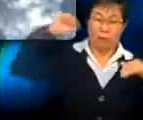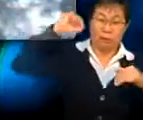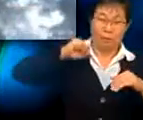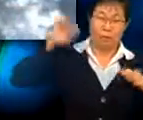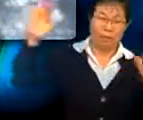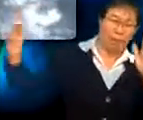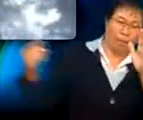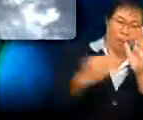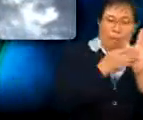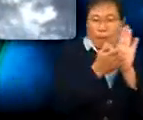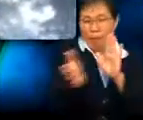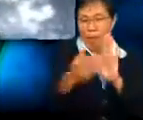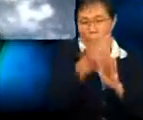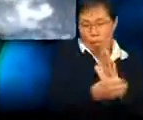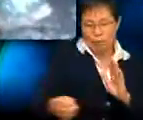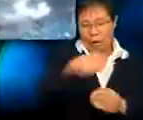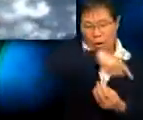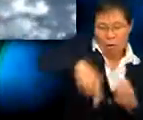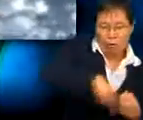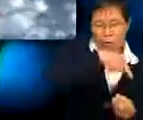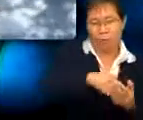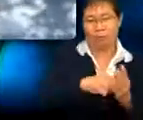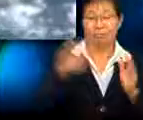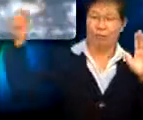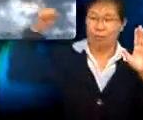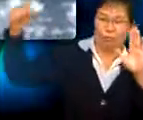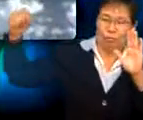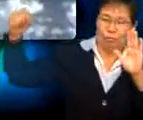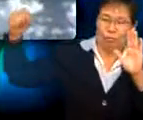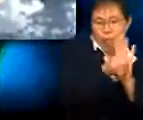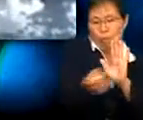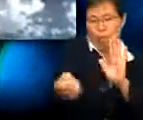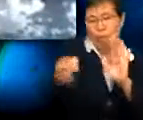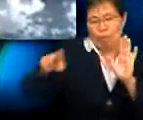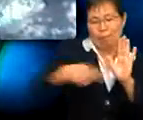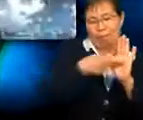The sound bounces back off any objects around it.